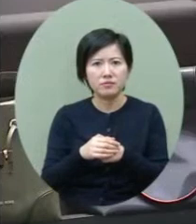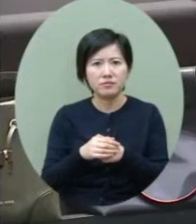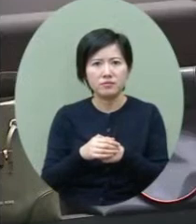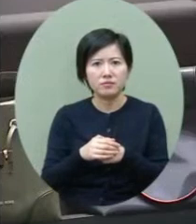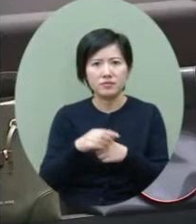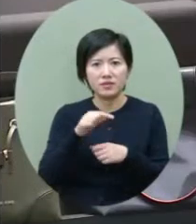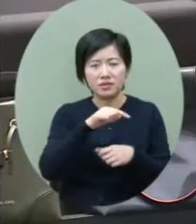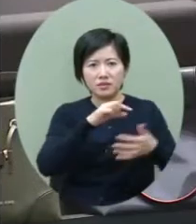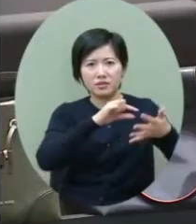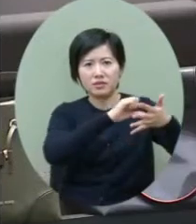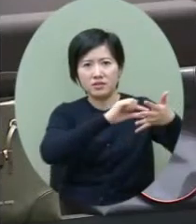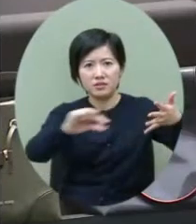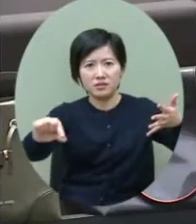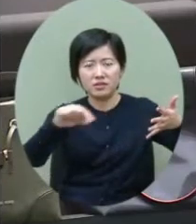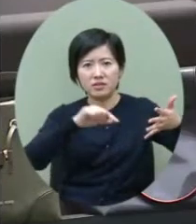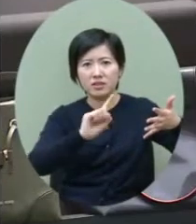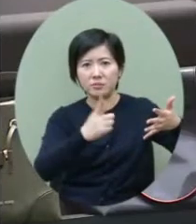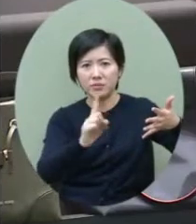there?